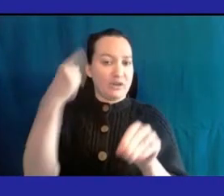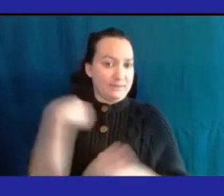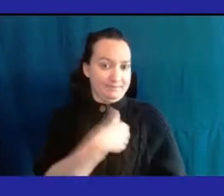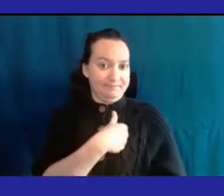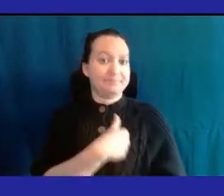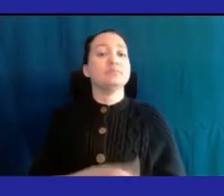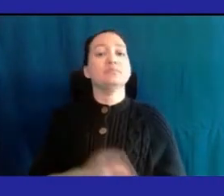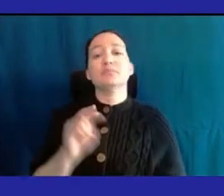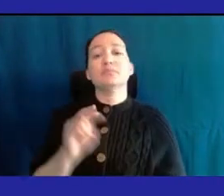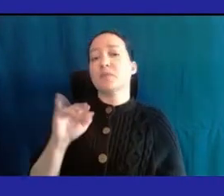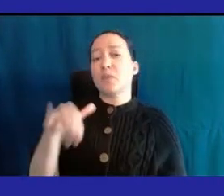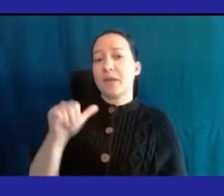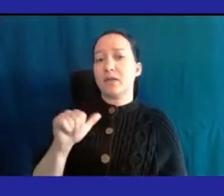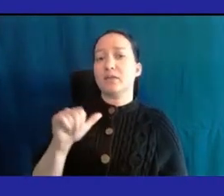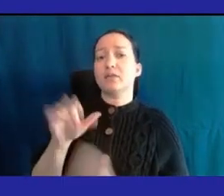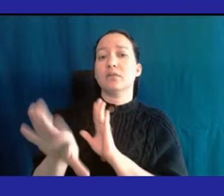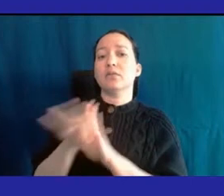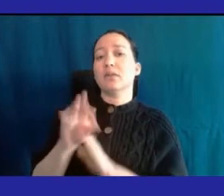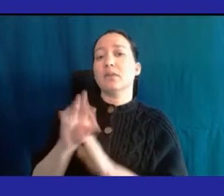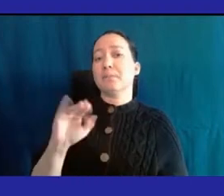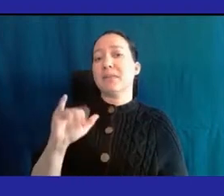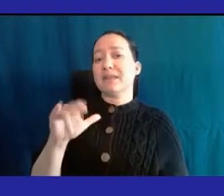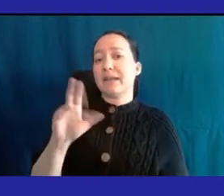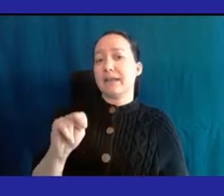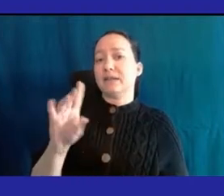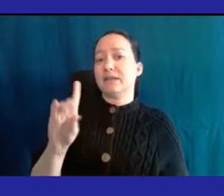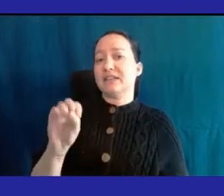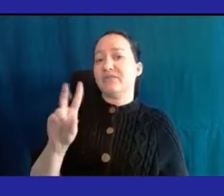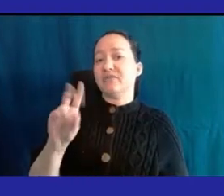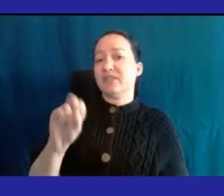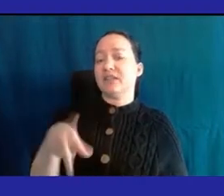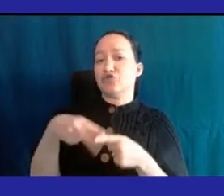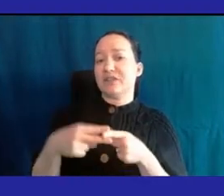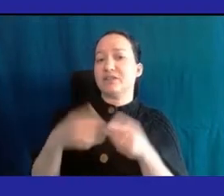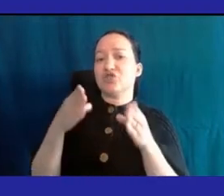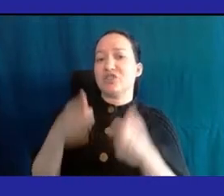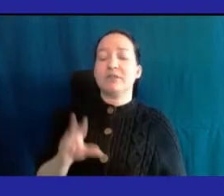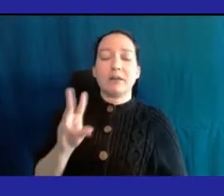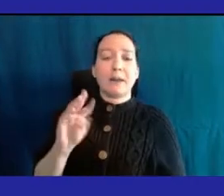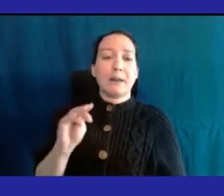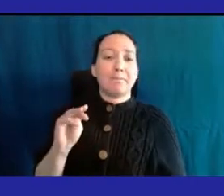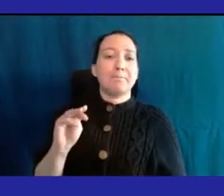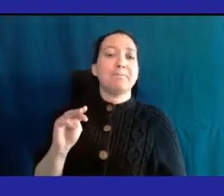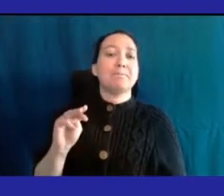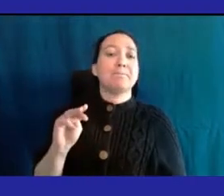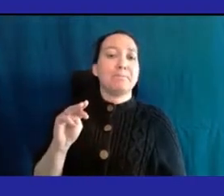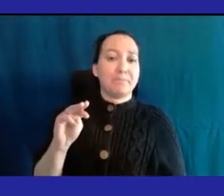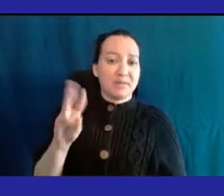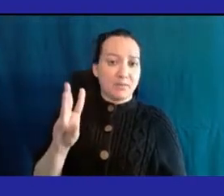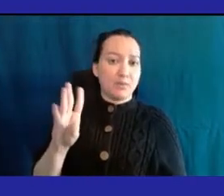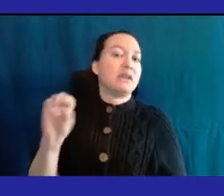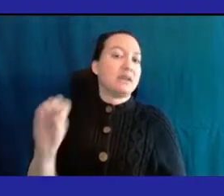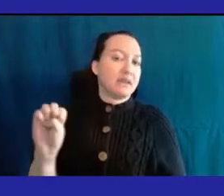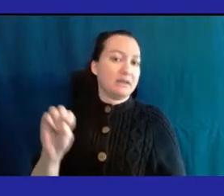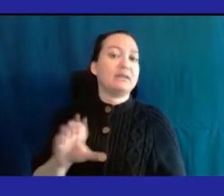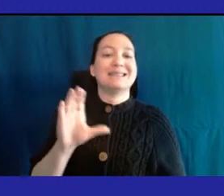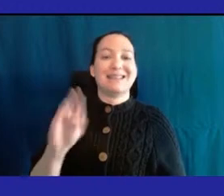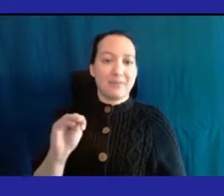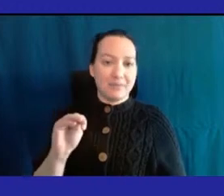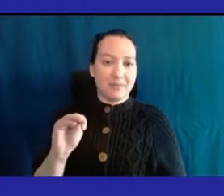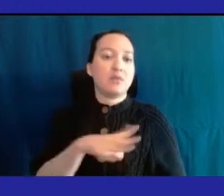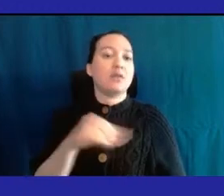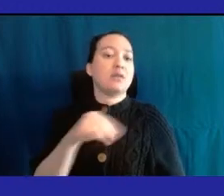NYPA has selected McCann DV Engineers. They are an NWBE. They are the CM, and all